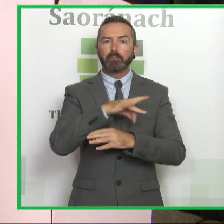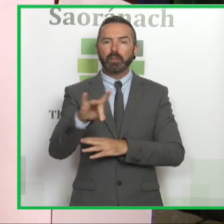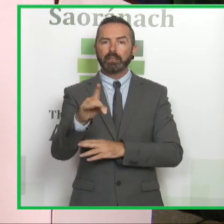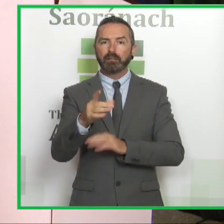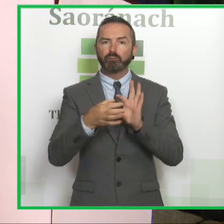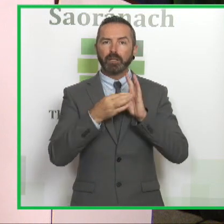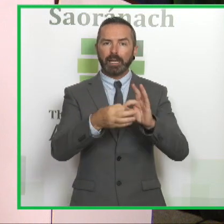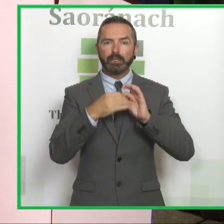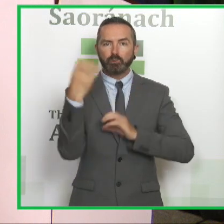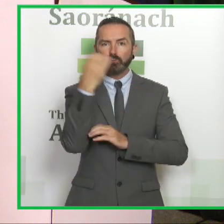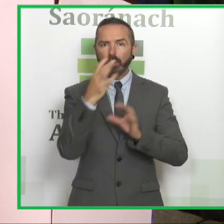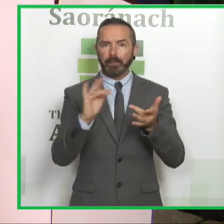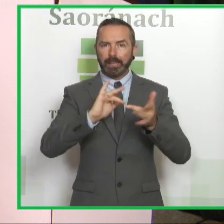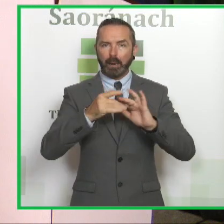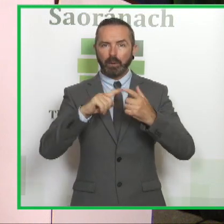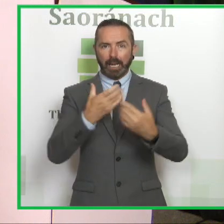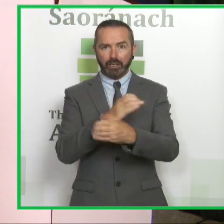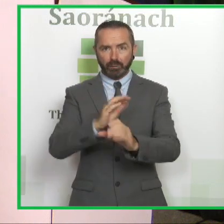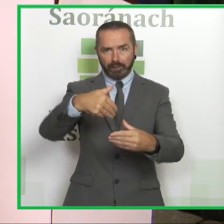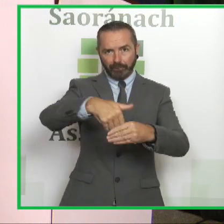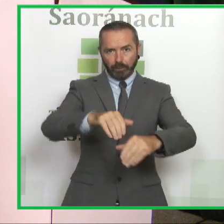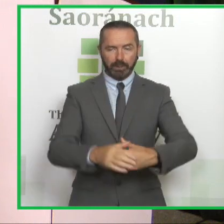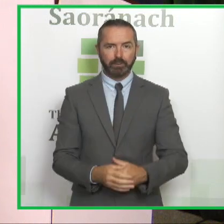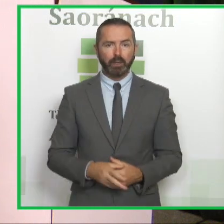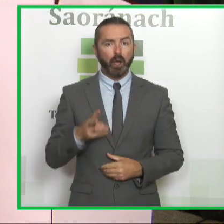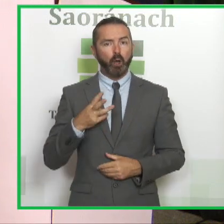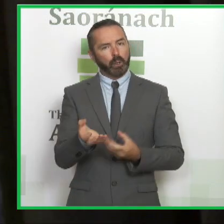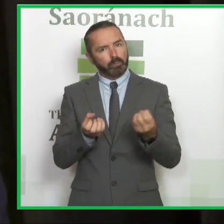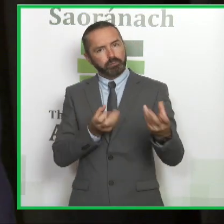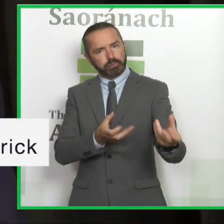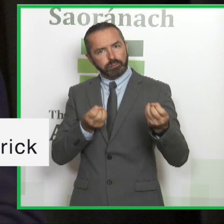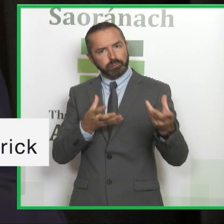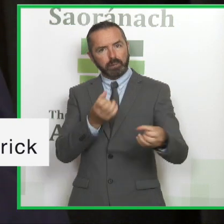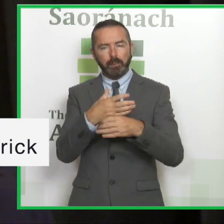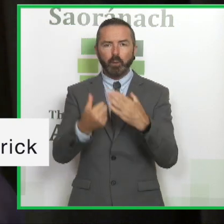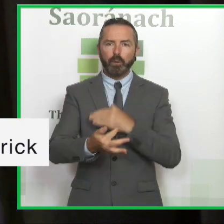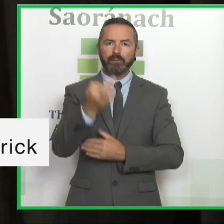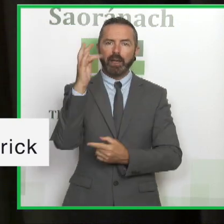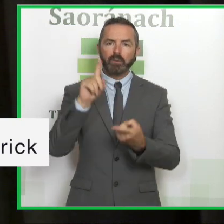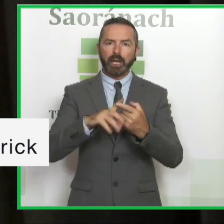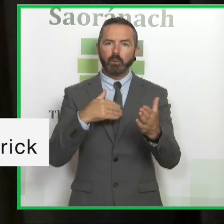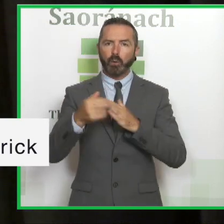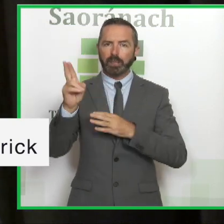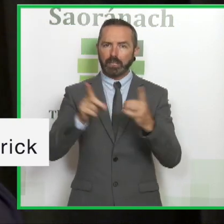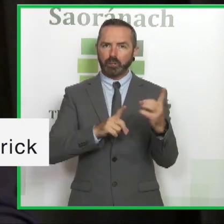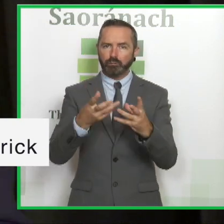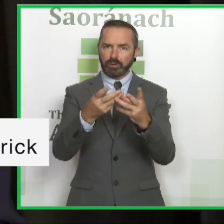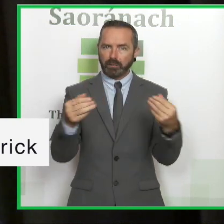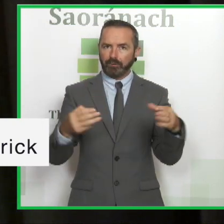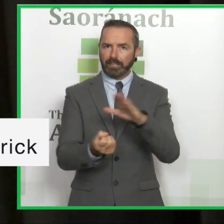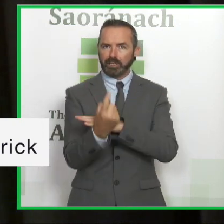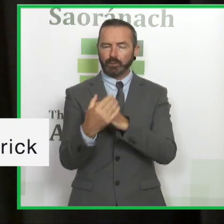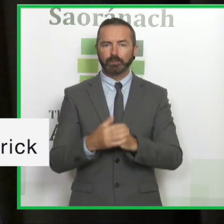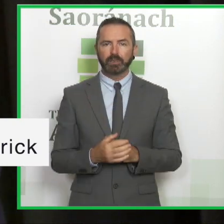and children's involvement in them. I'm going to outline what we found, and I'm going to outline what we're doing about it. But first of all, some